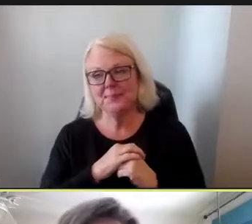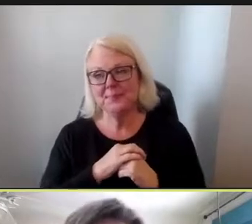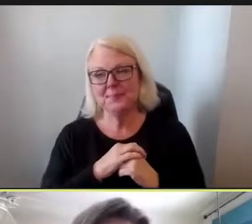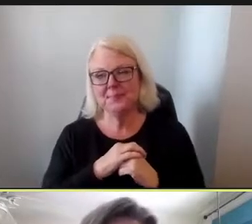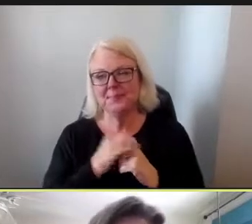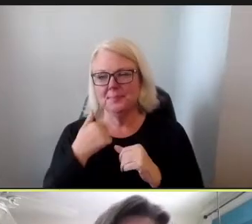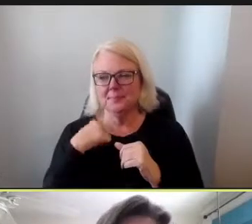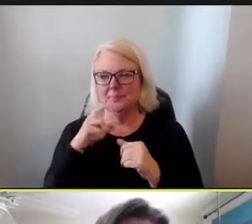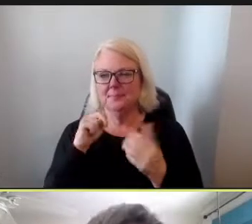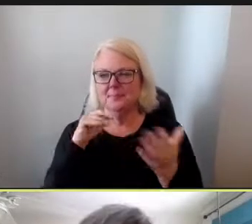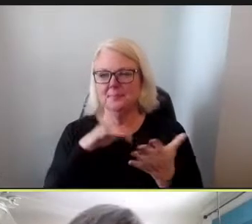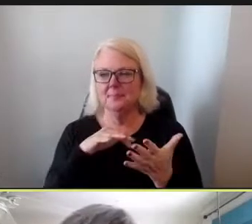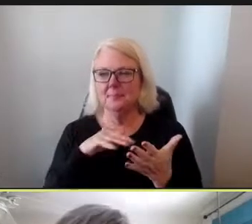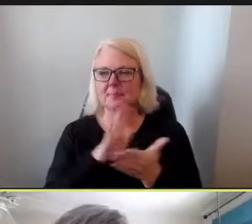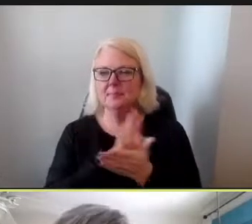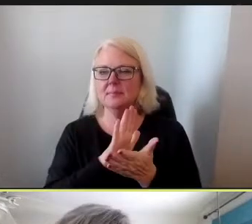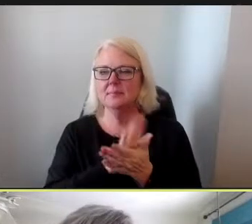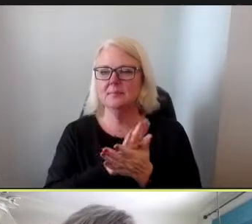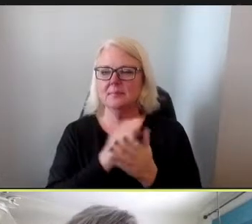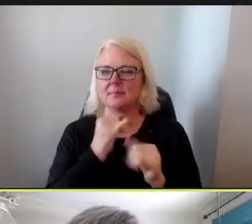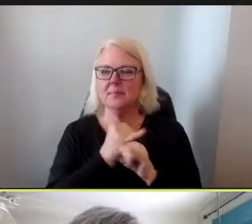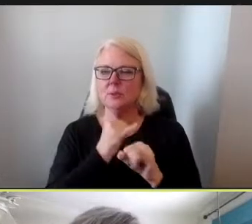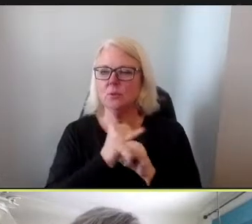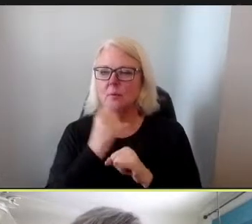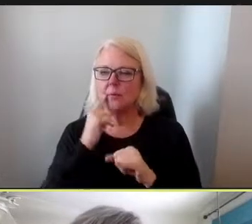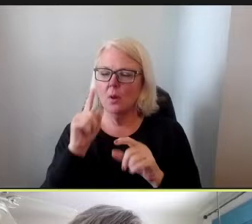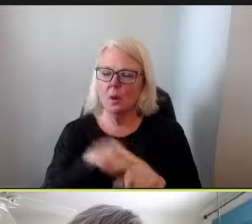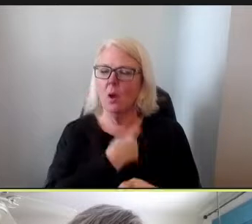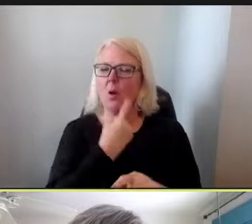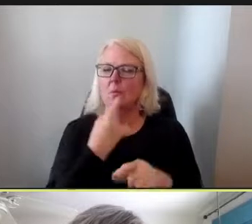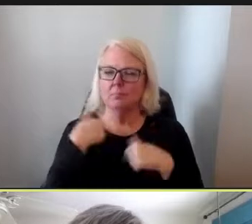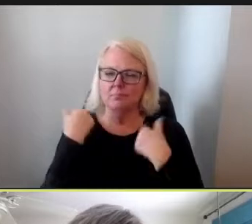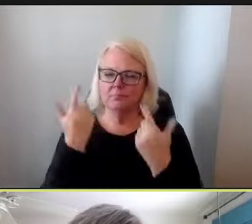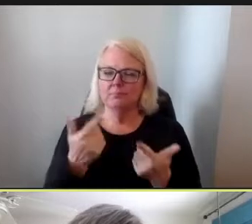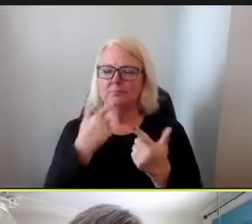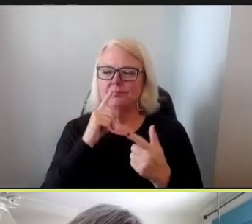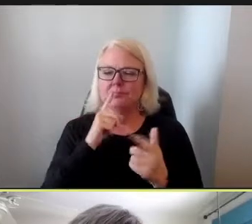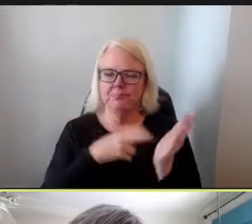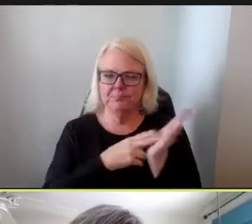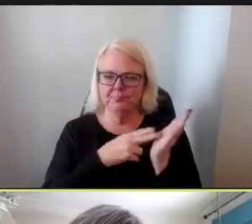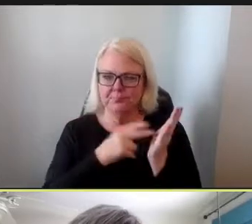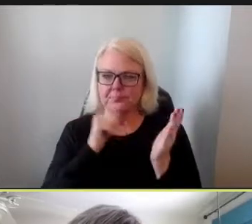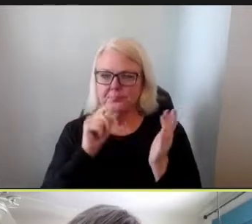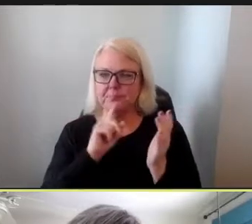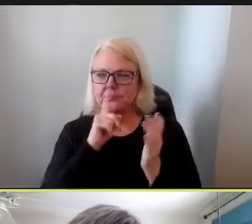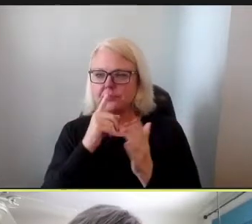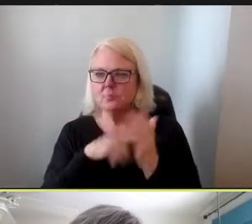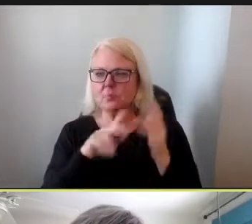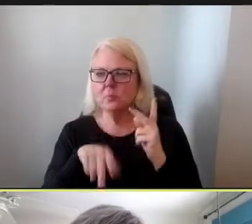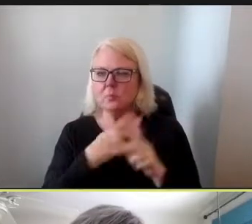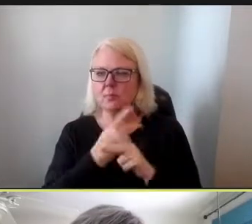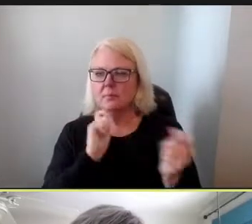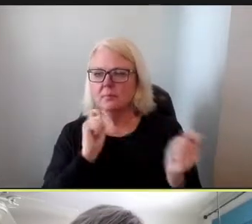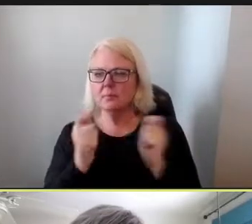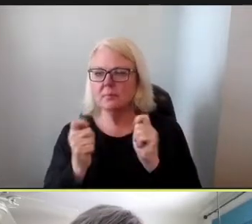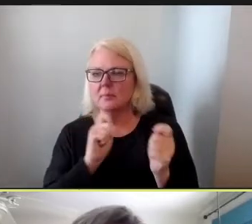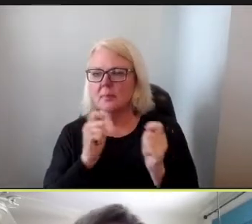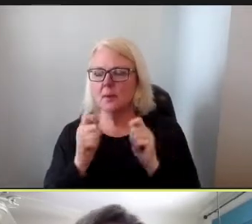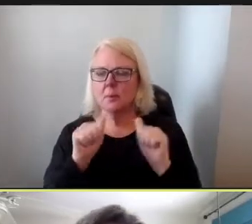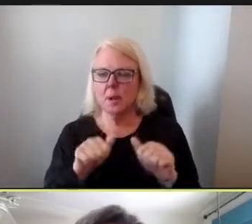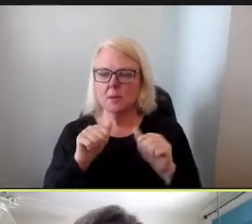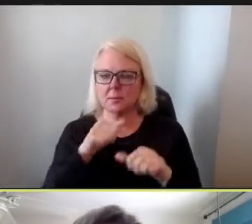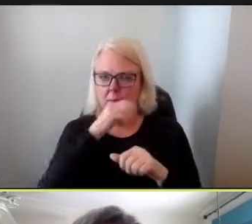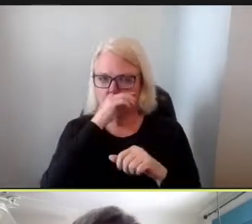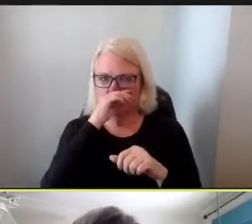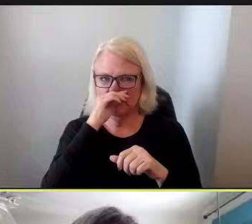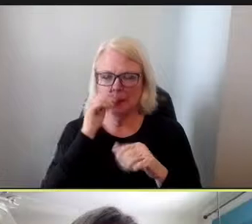I've been studying academic institutions for a long time. I am honestly not sure what sorts of changes are possible or at